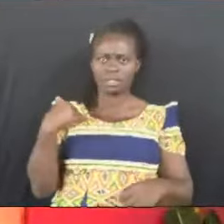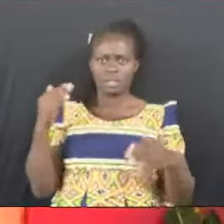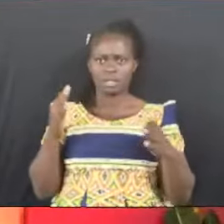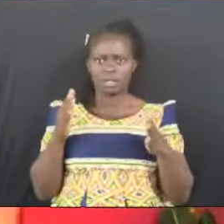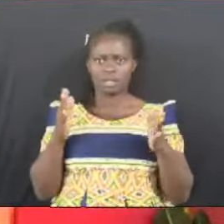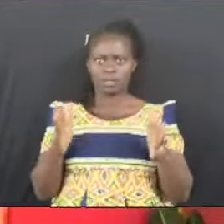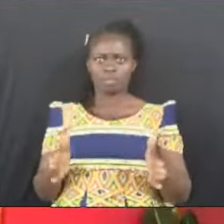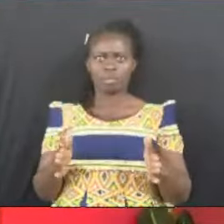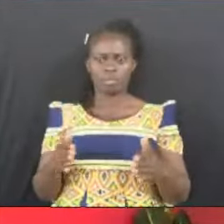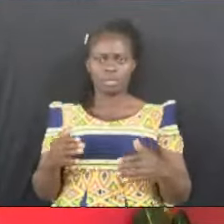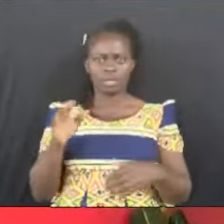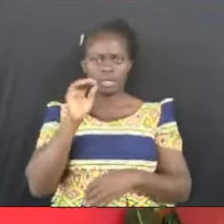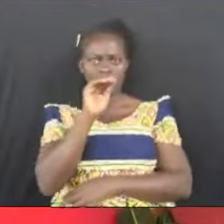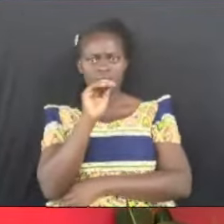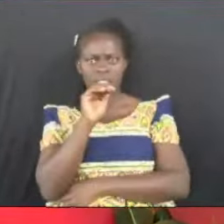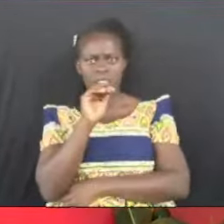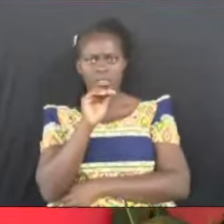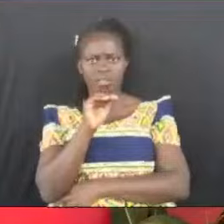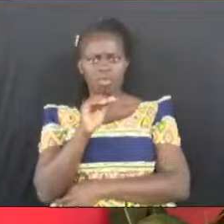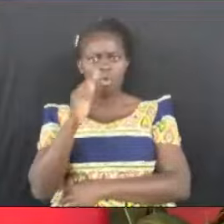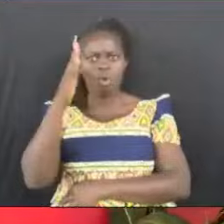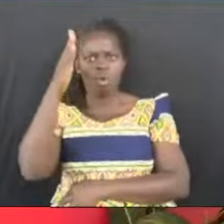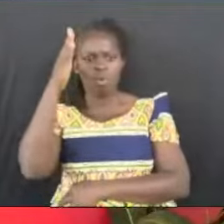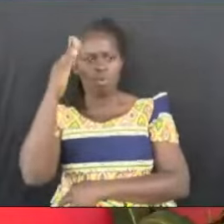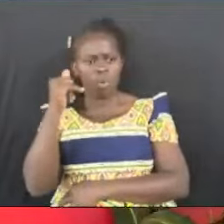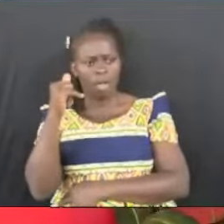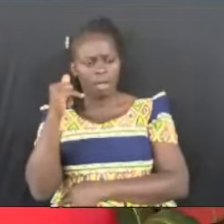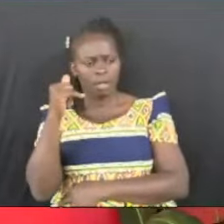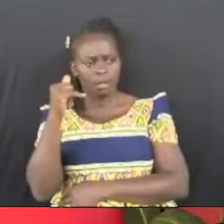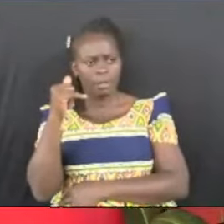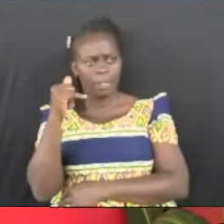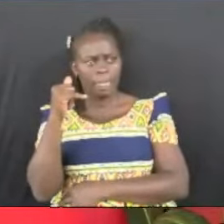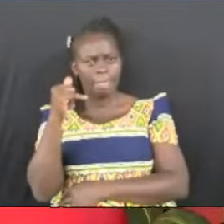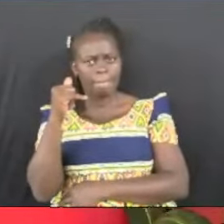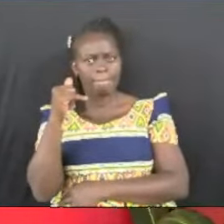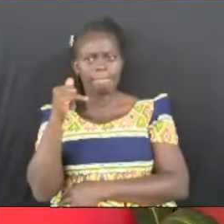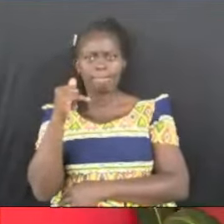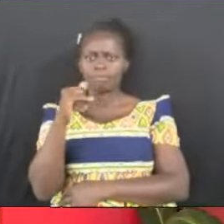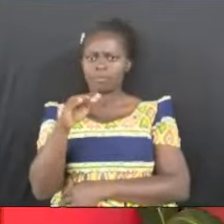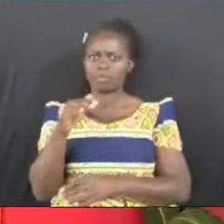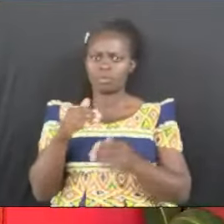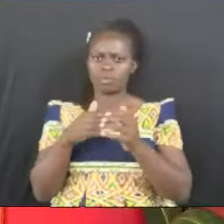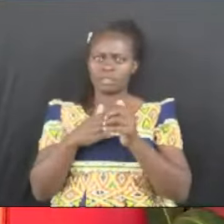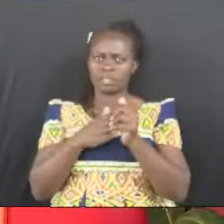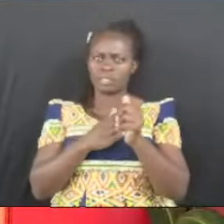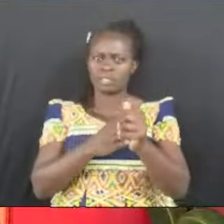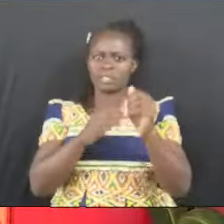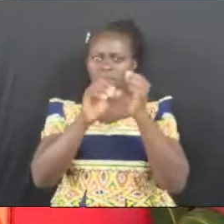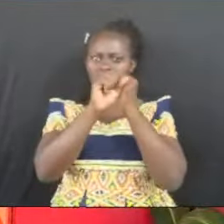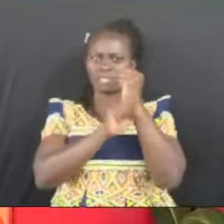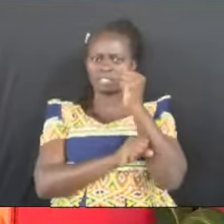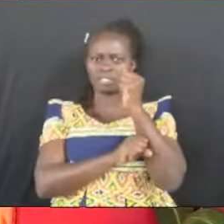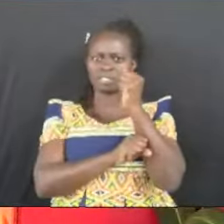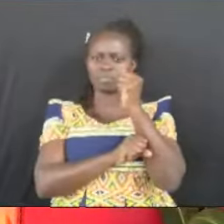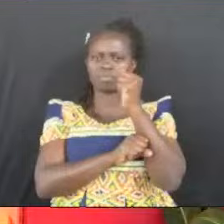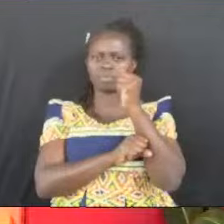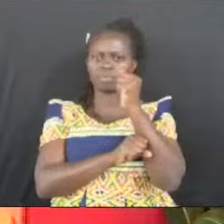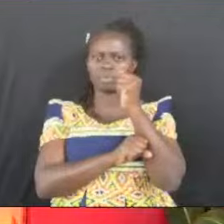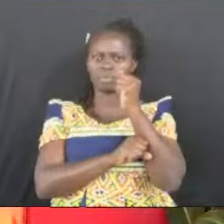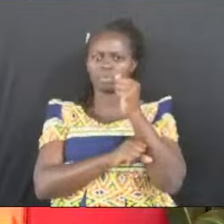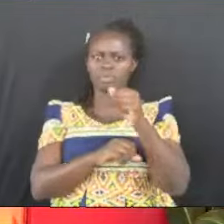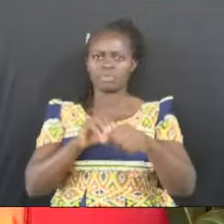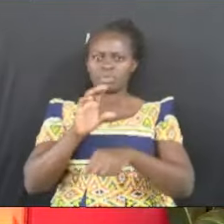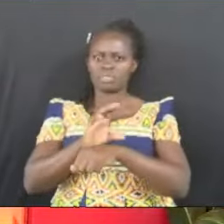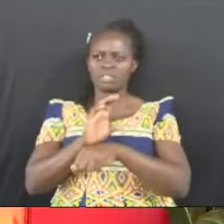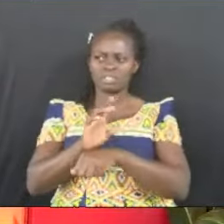Dr. Diop, why don't you recognize the leadership of the Pope or the leadership of the